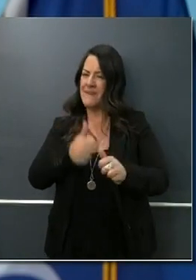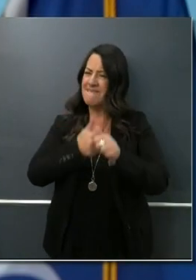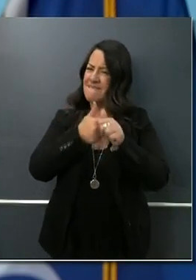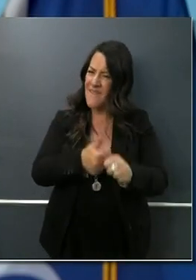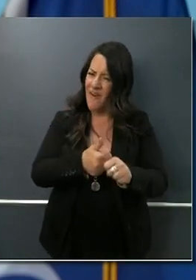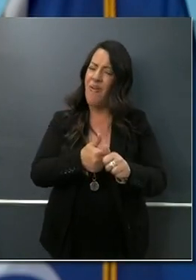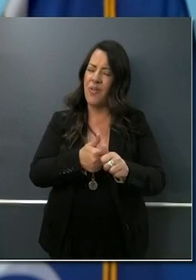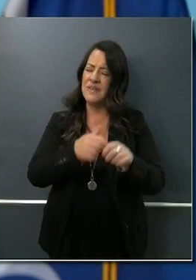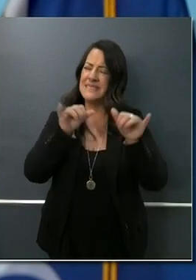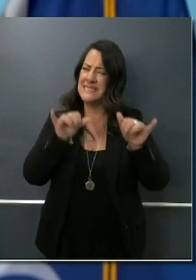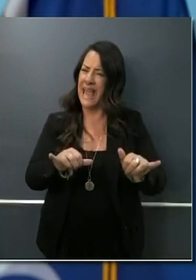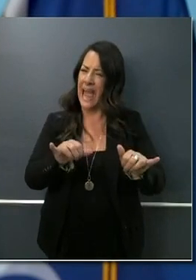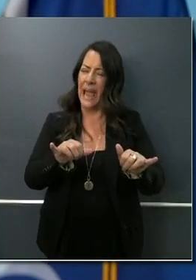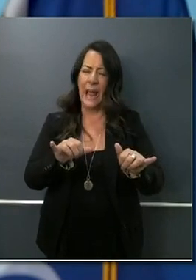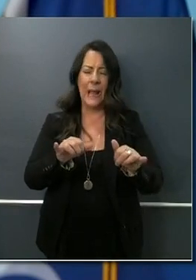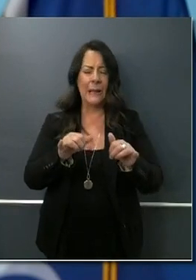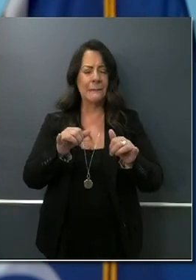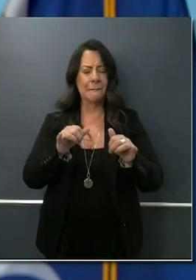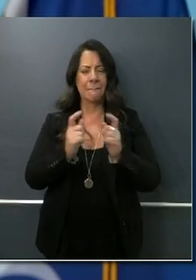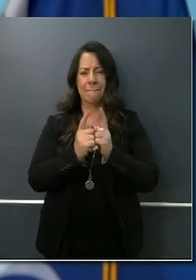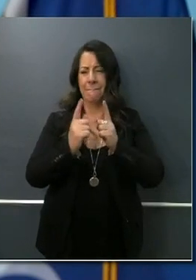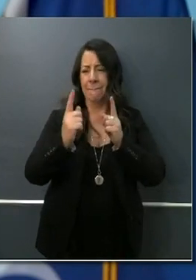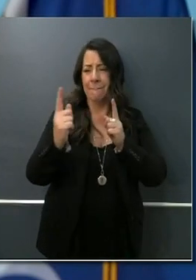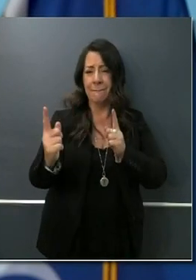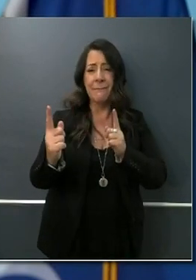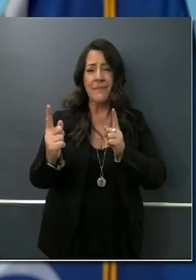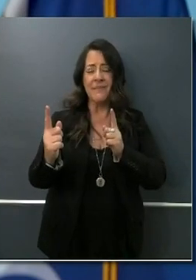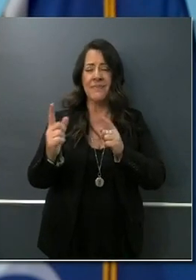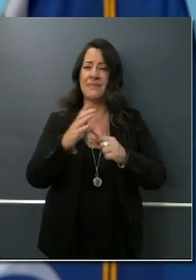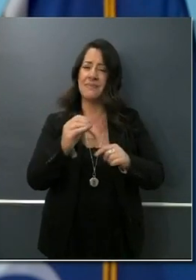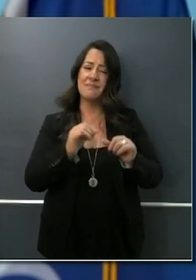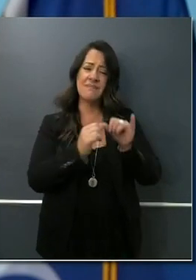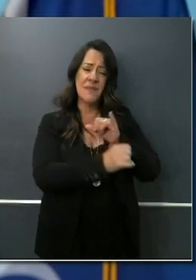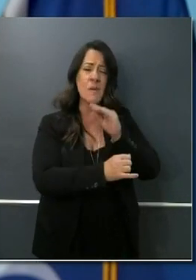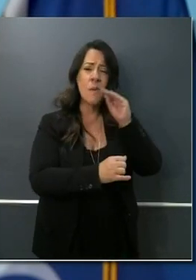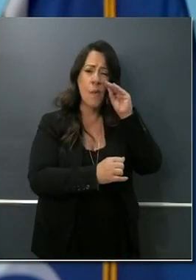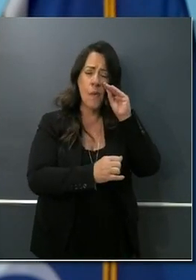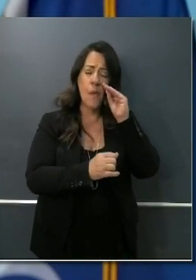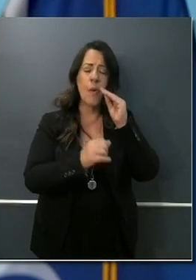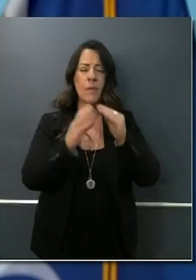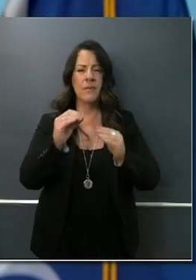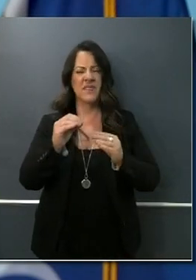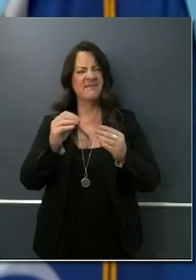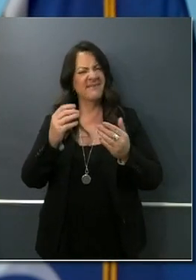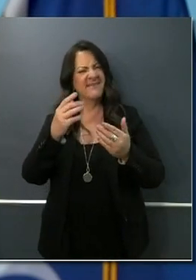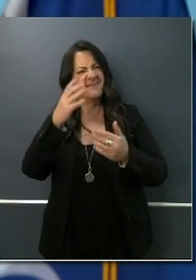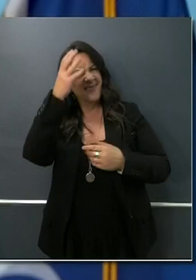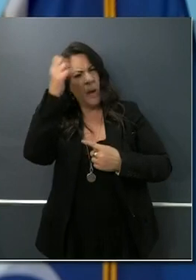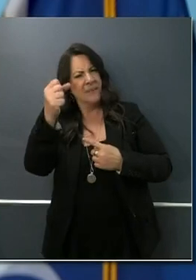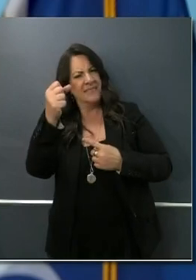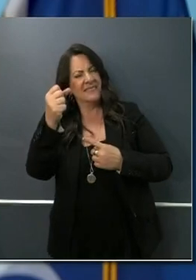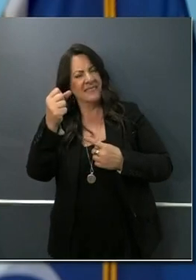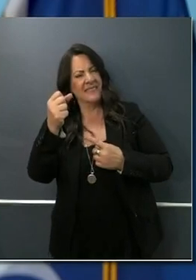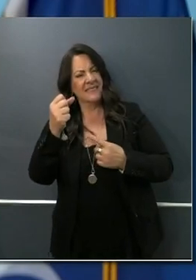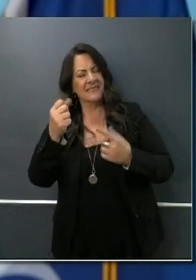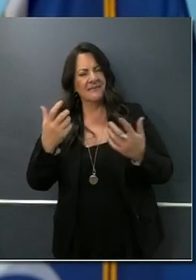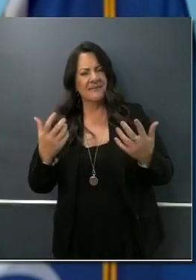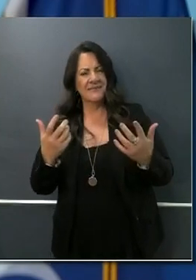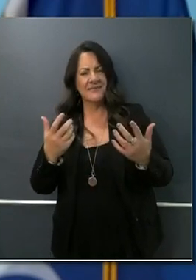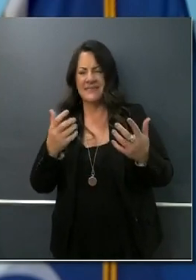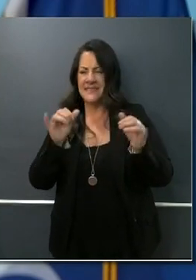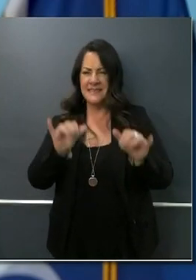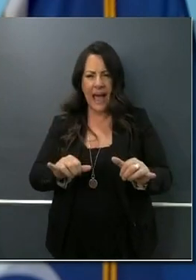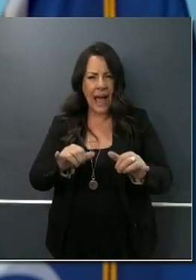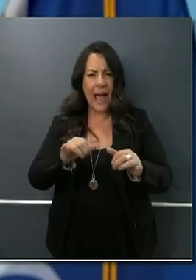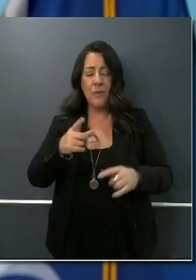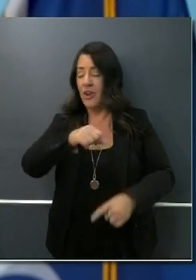initial message around physical distancing and doing the basic common sense things around